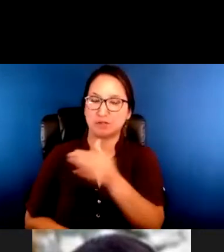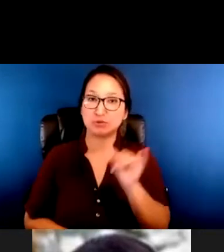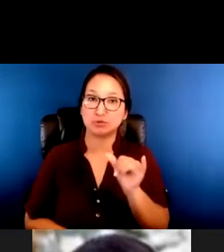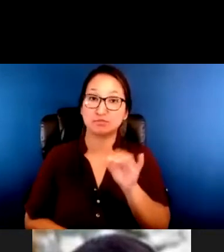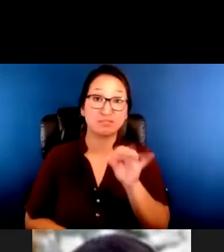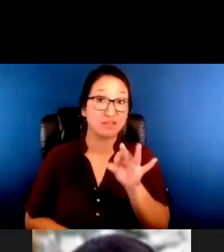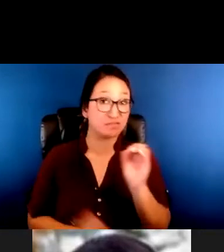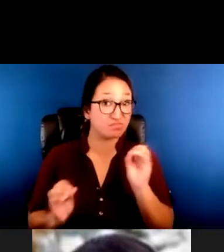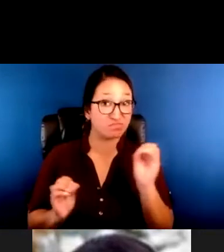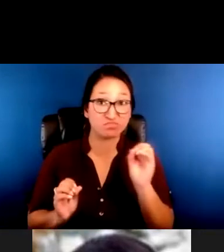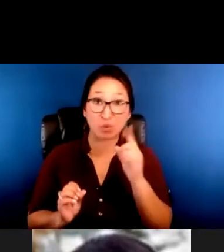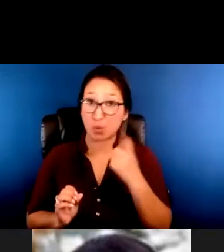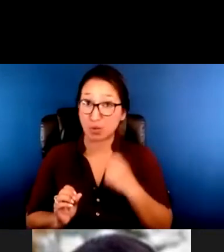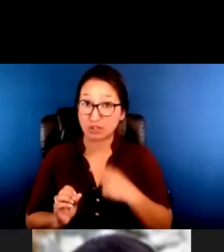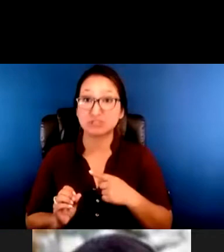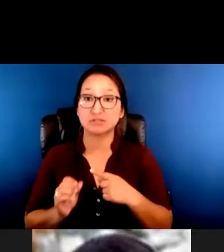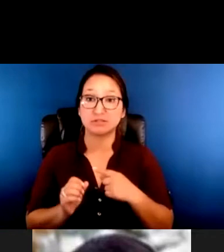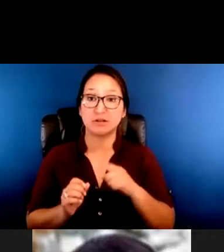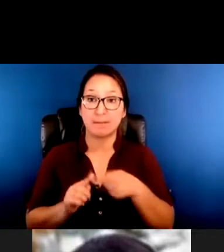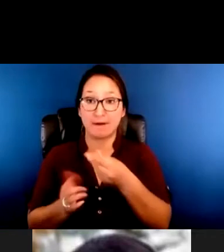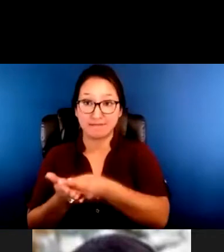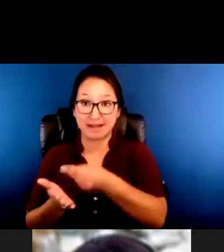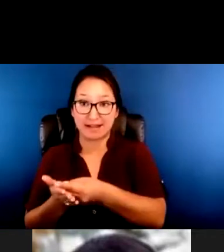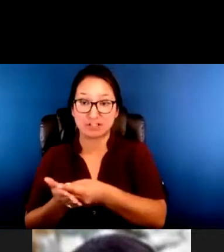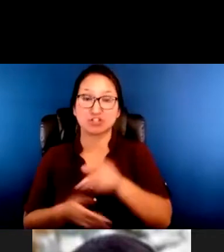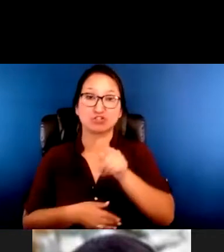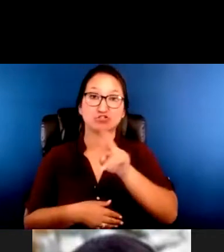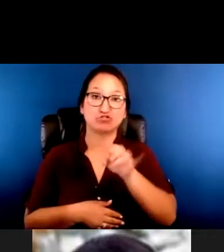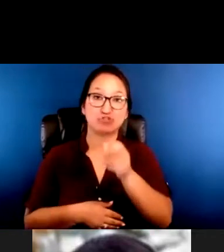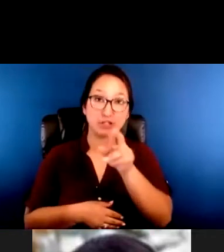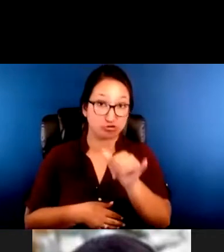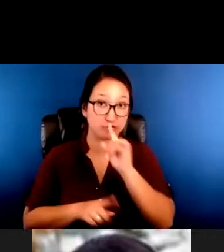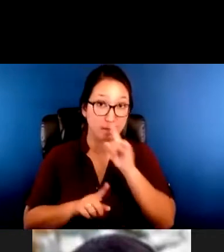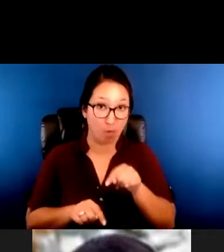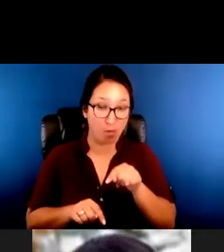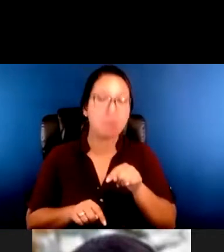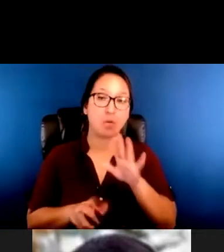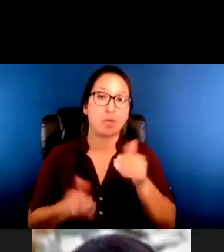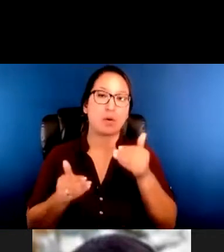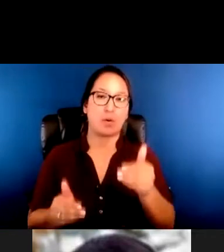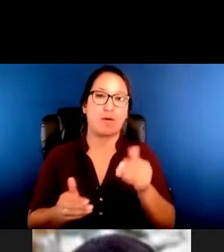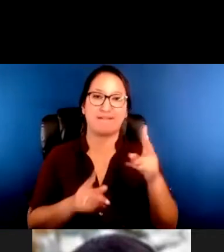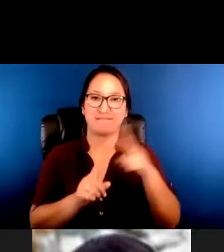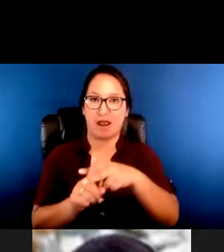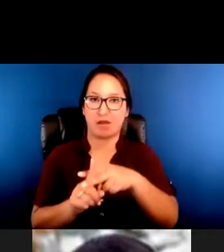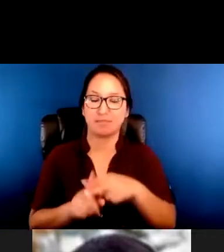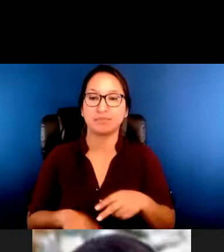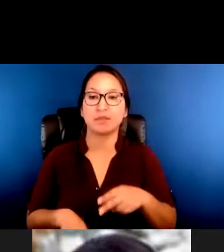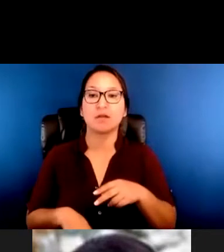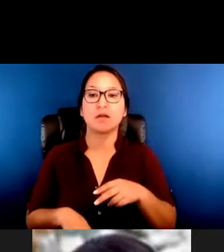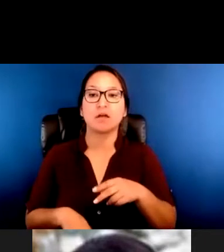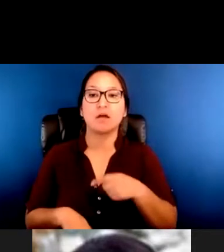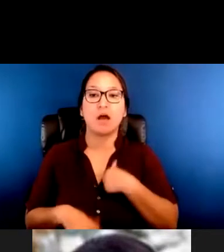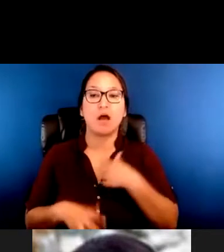don't believe there will be, about our financial treasurer's report, we can go ahead and file those. I wanted to take a brief